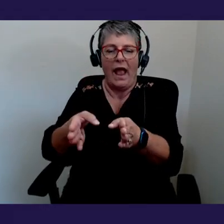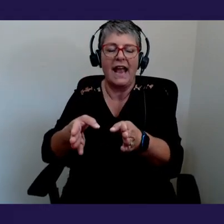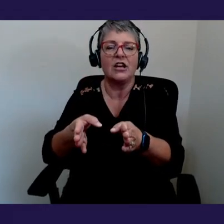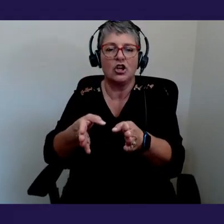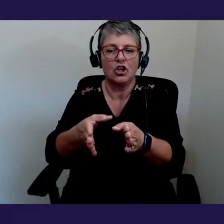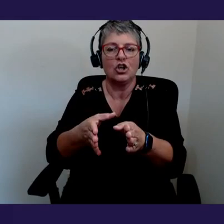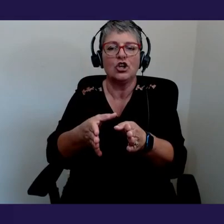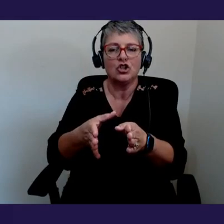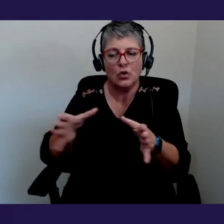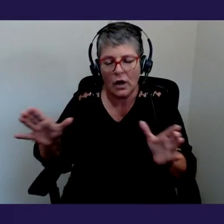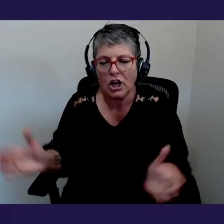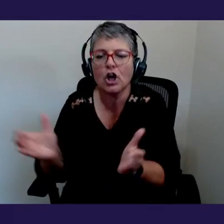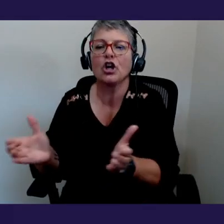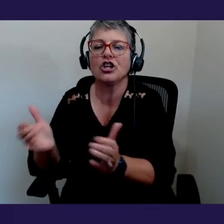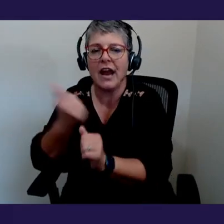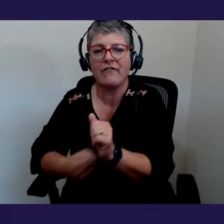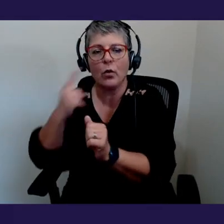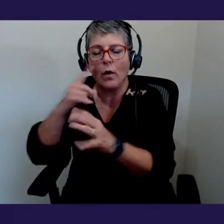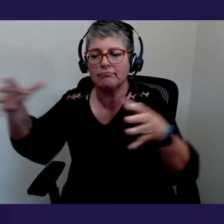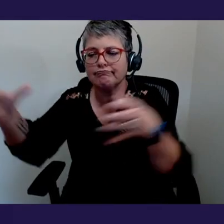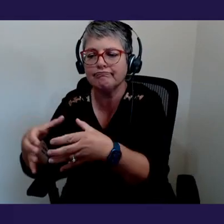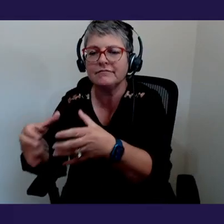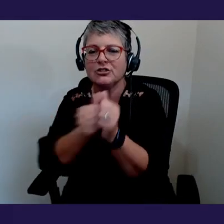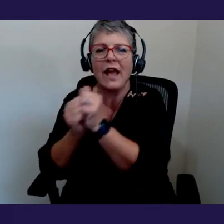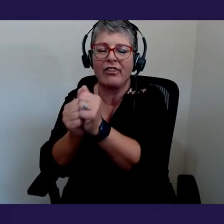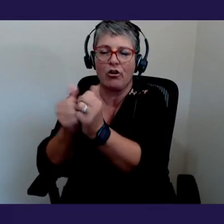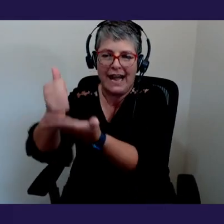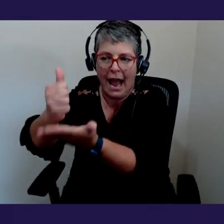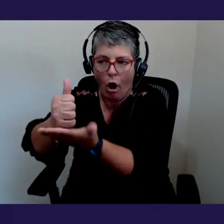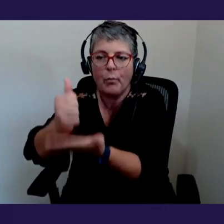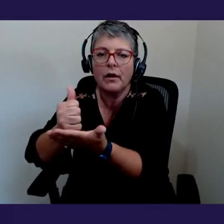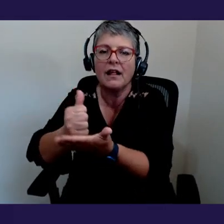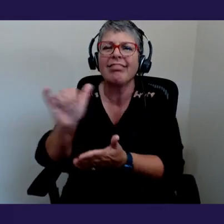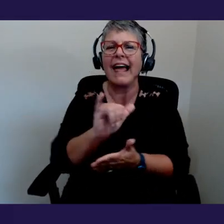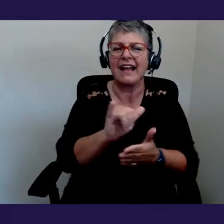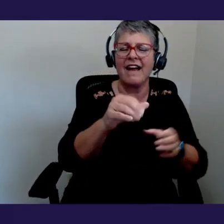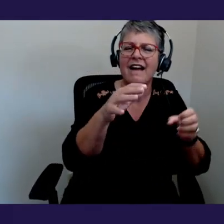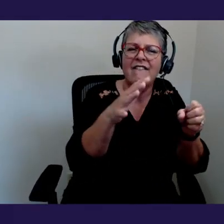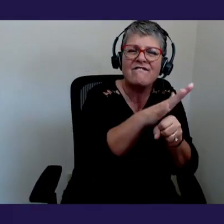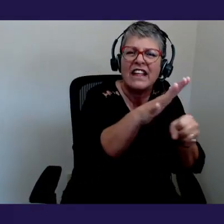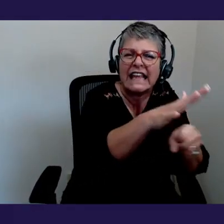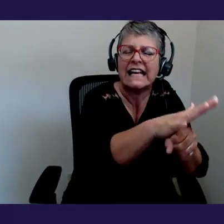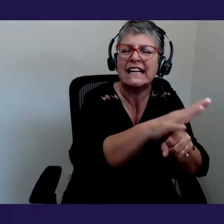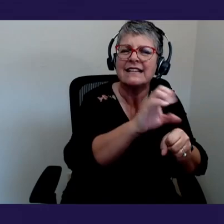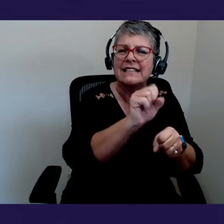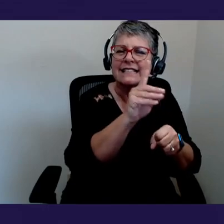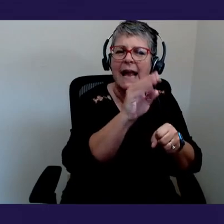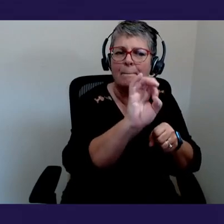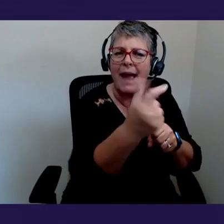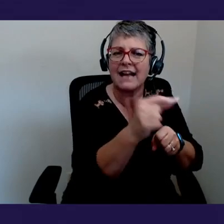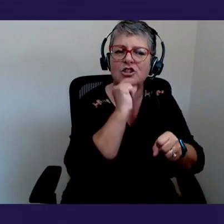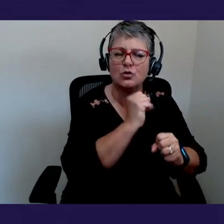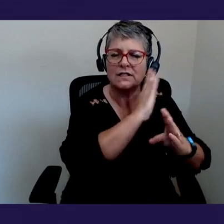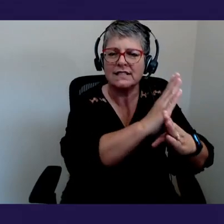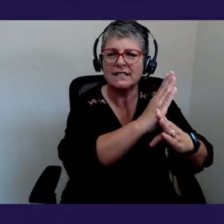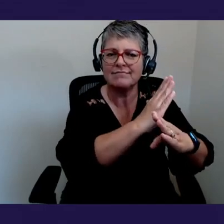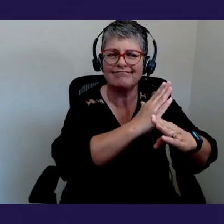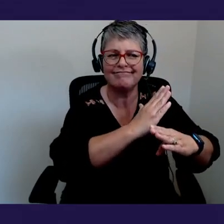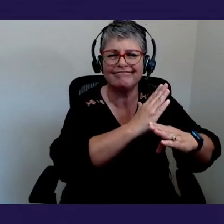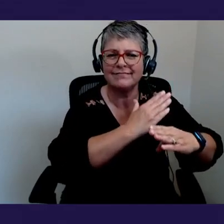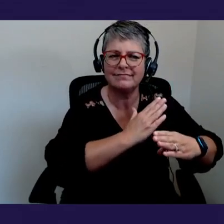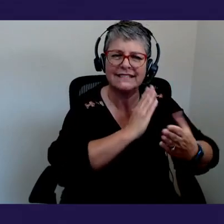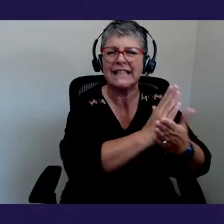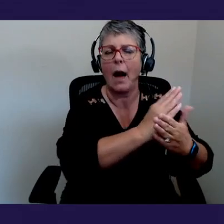interest in getting involved and helping. I actually saw massive interest in every community we were in wanting to help and wanting to make sure people could